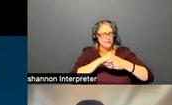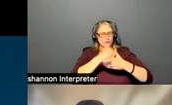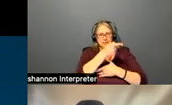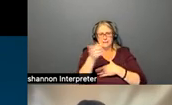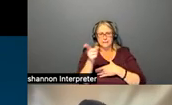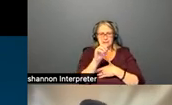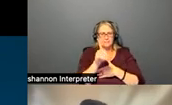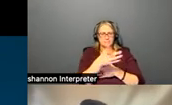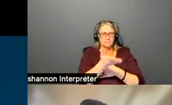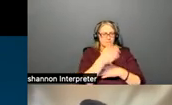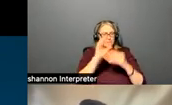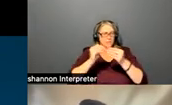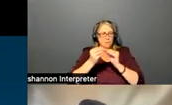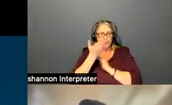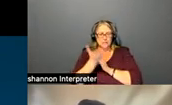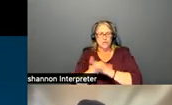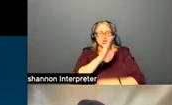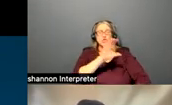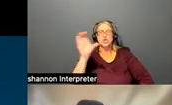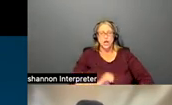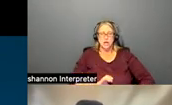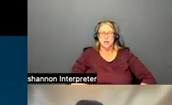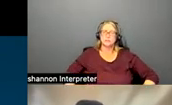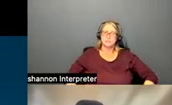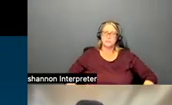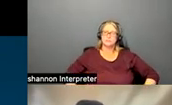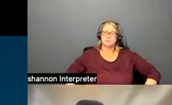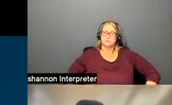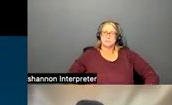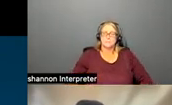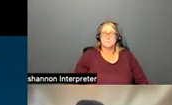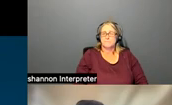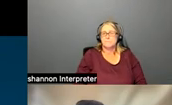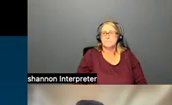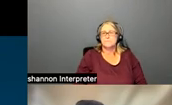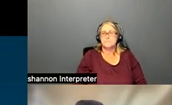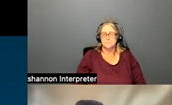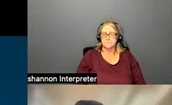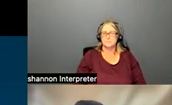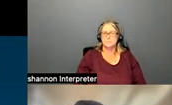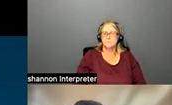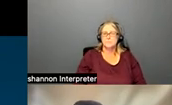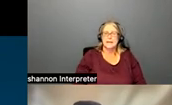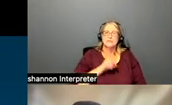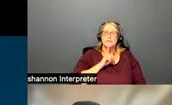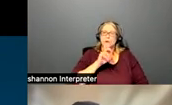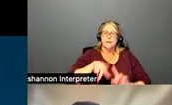demographics in Chicago. And so doing that work has been is really